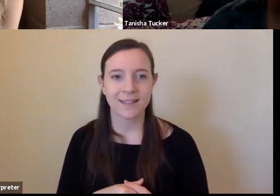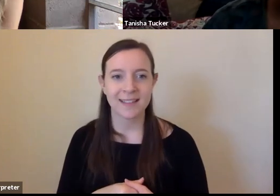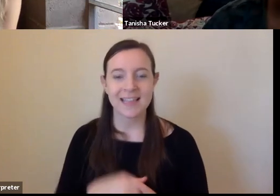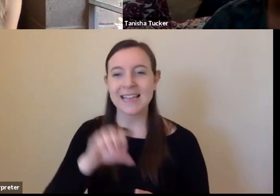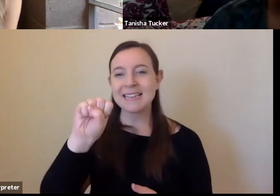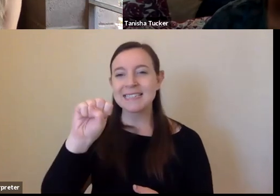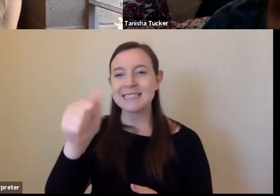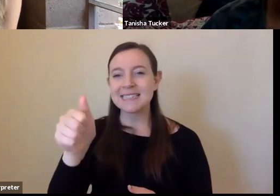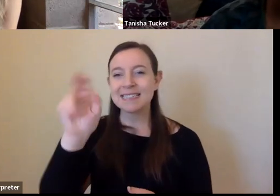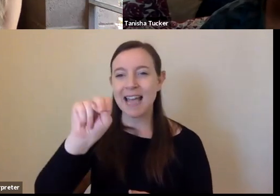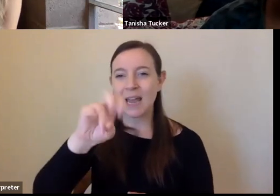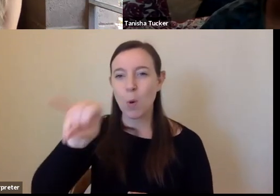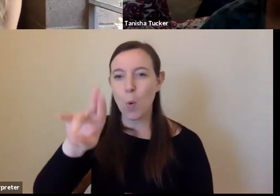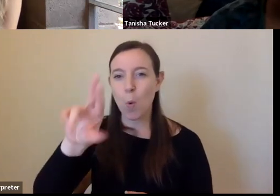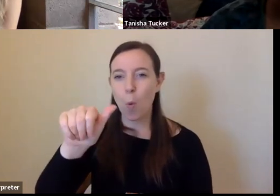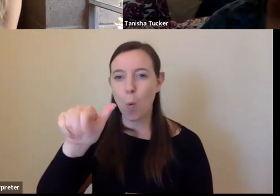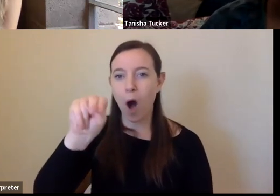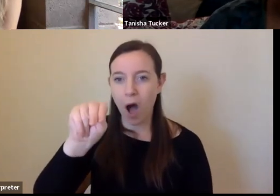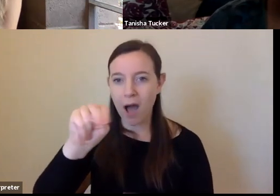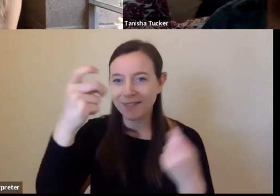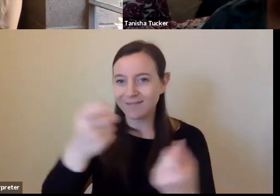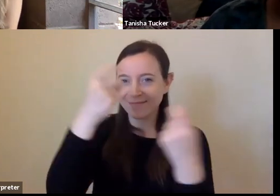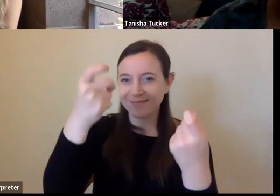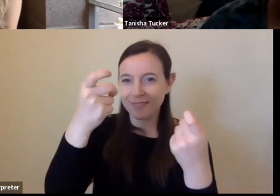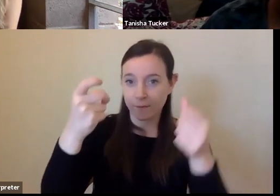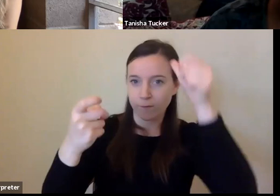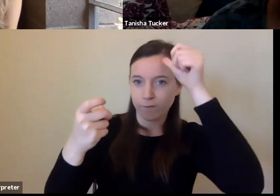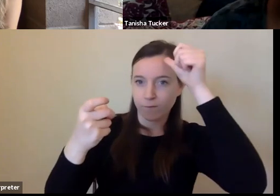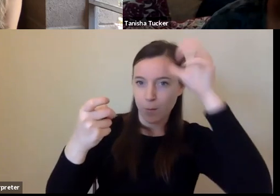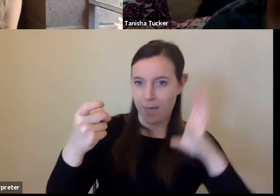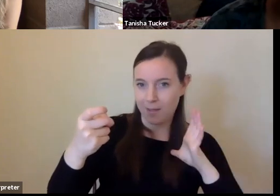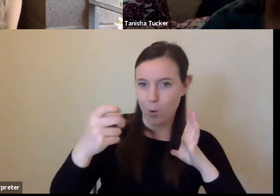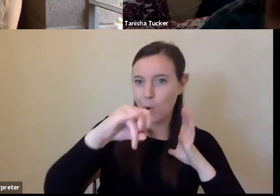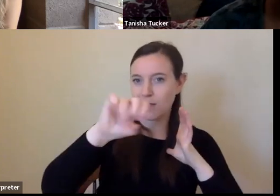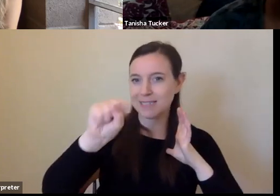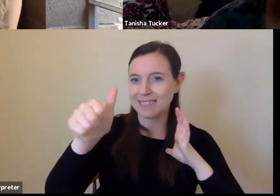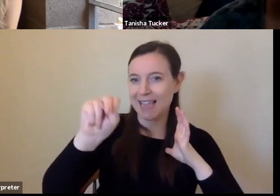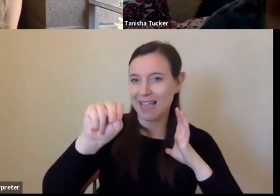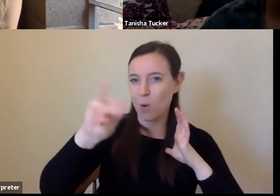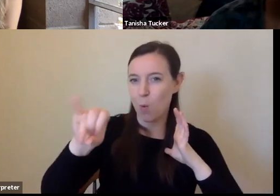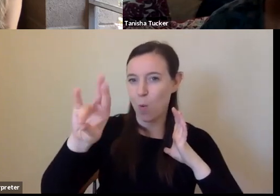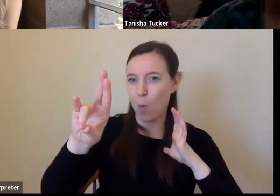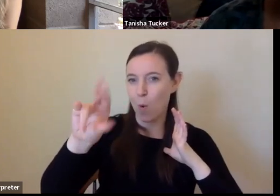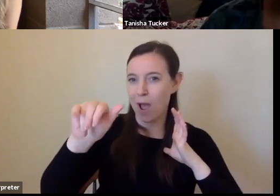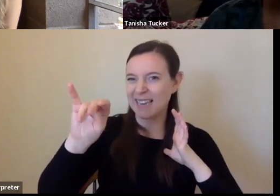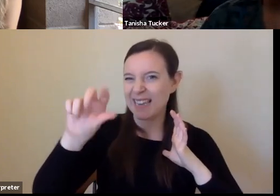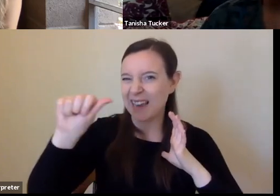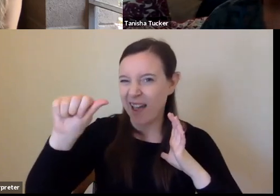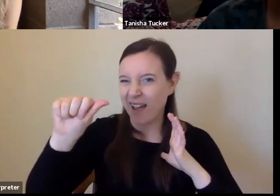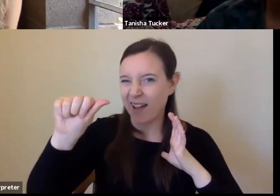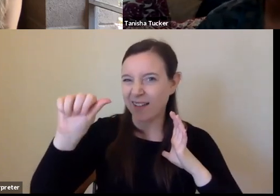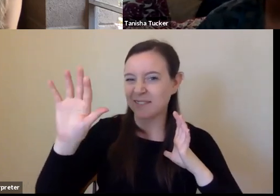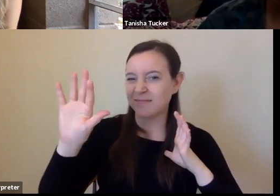is for male, or Juana for female. So obviously Juanita would have been her